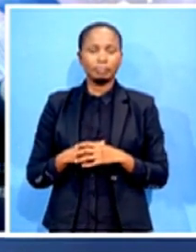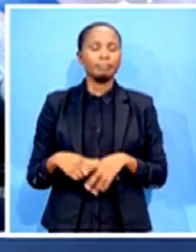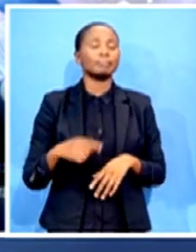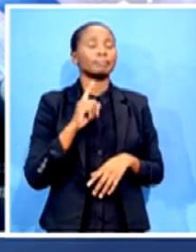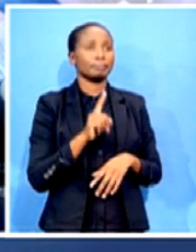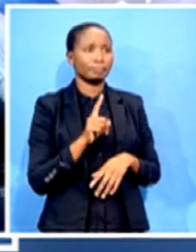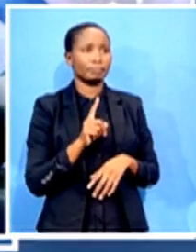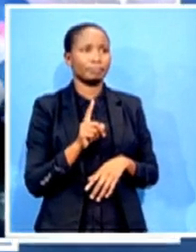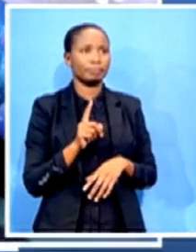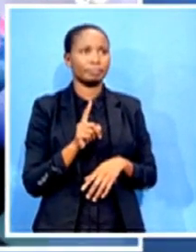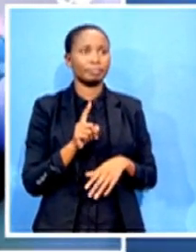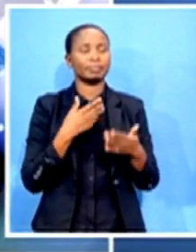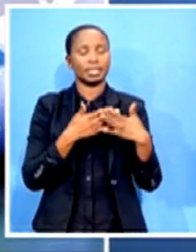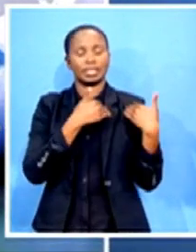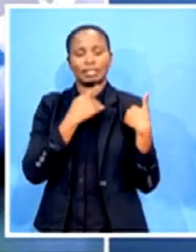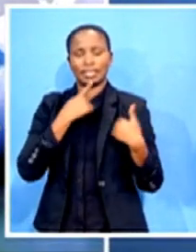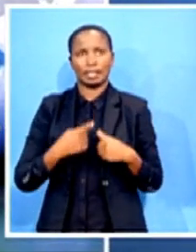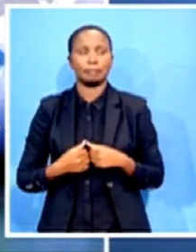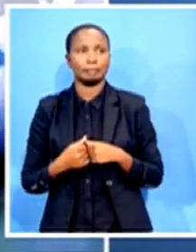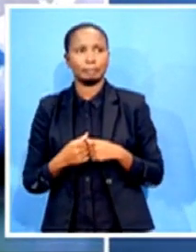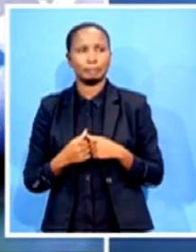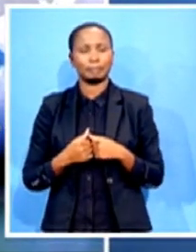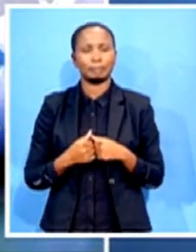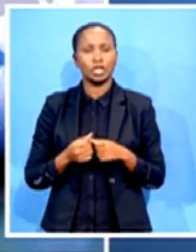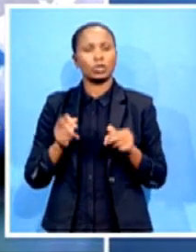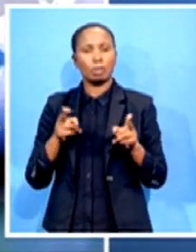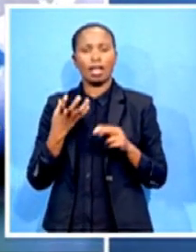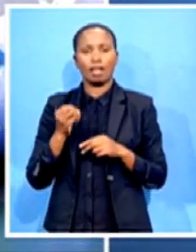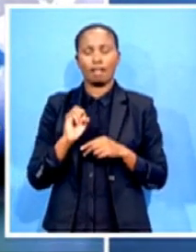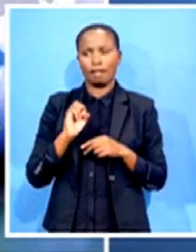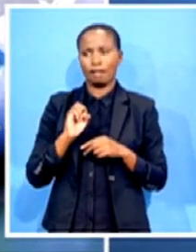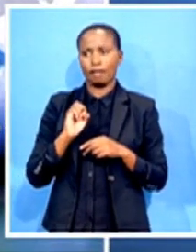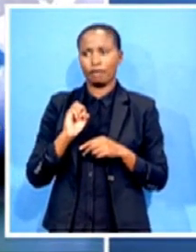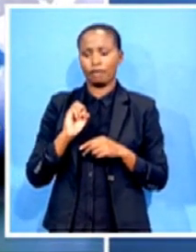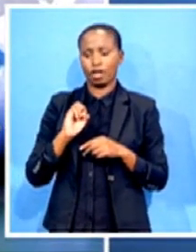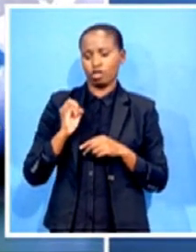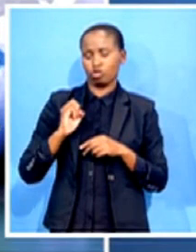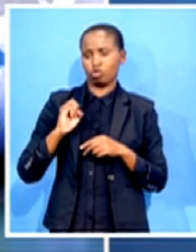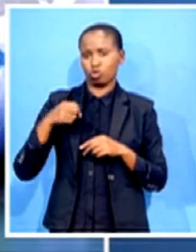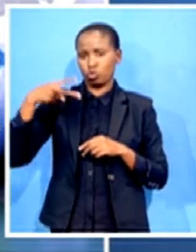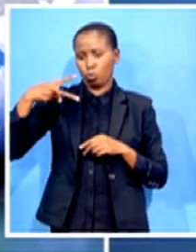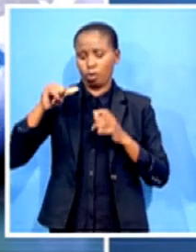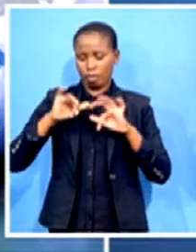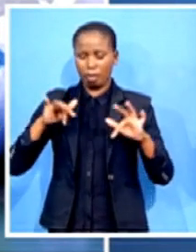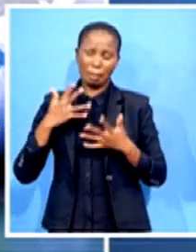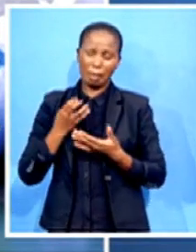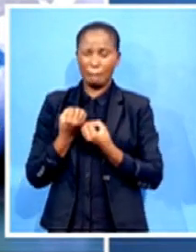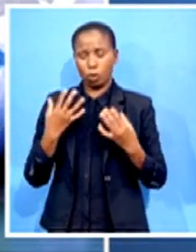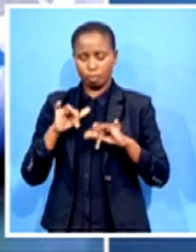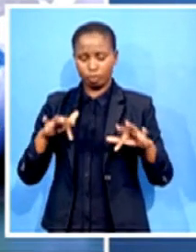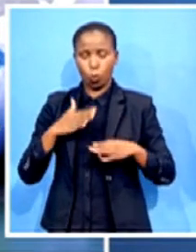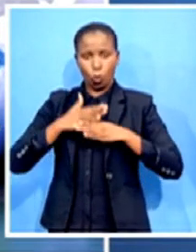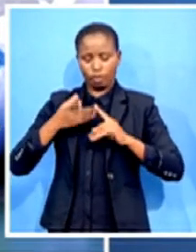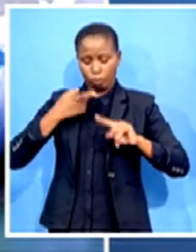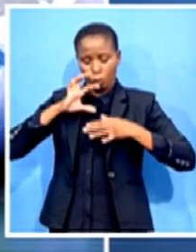that probably 2/3 of employees will be working from home. In fact, many organizations will make it compulsory. So